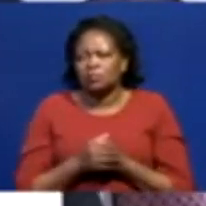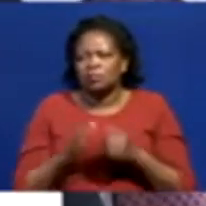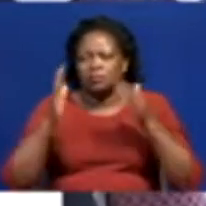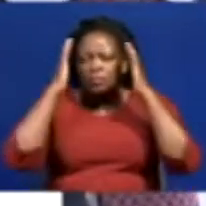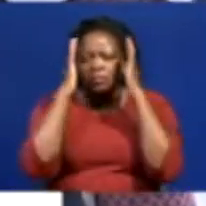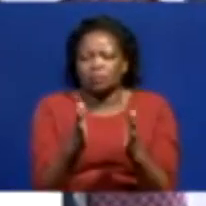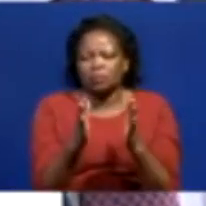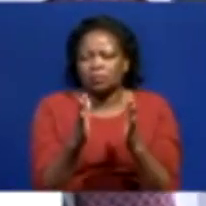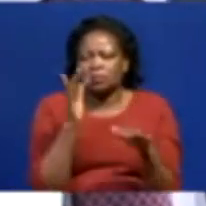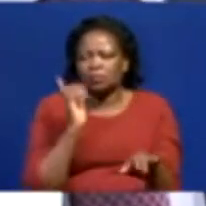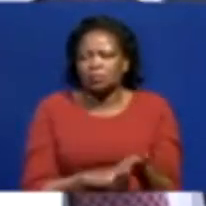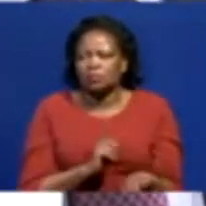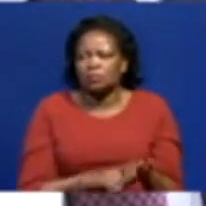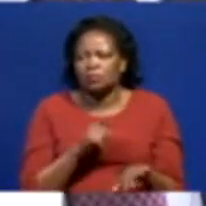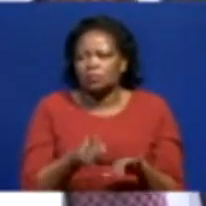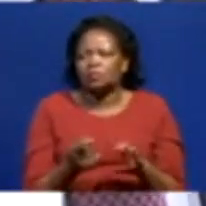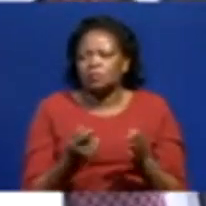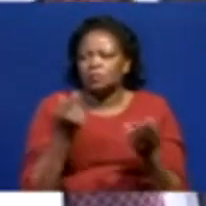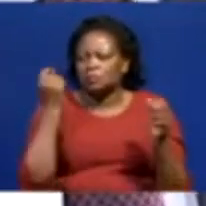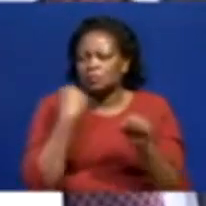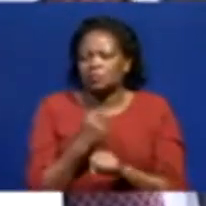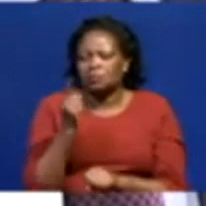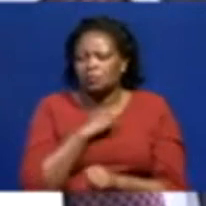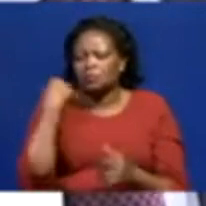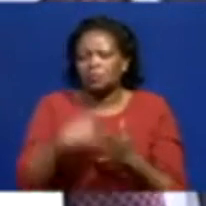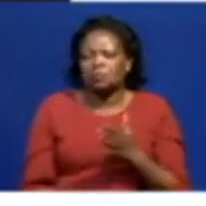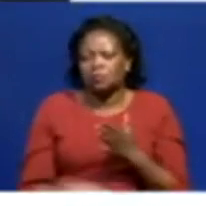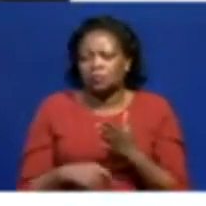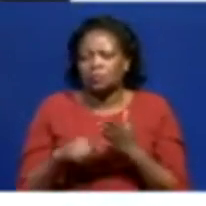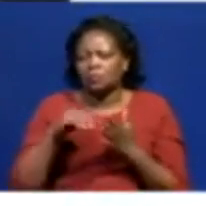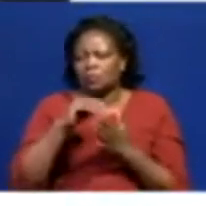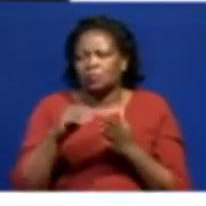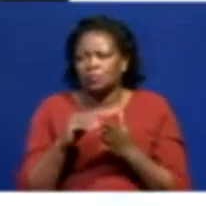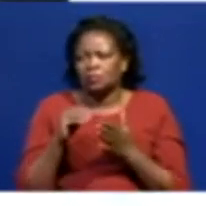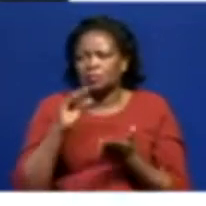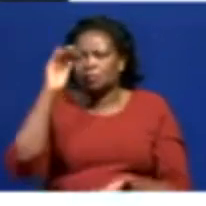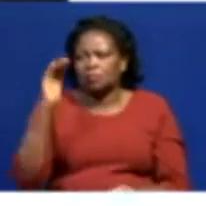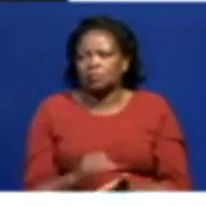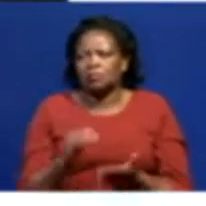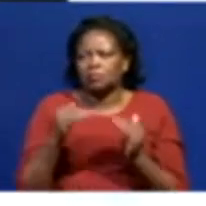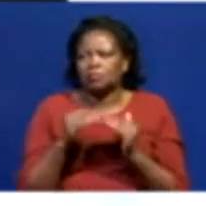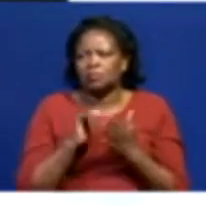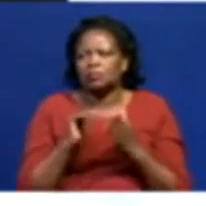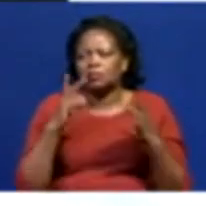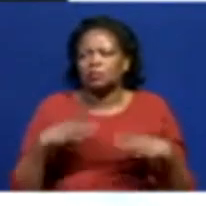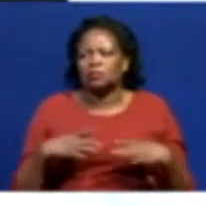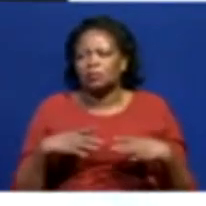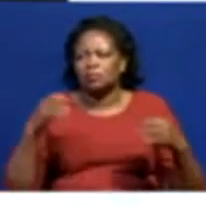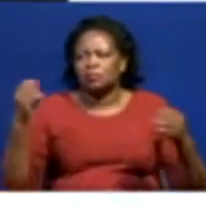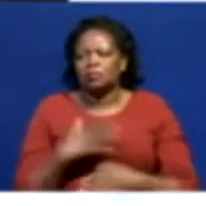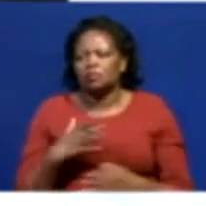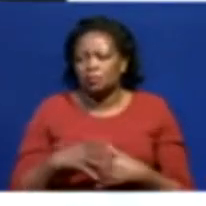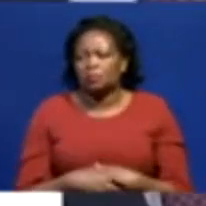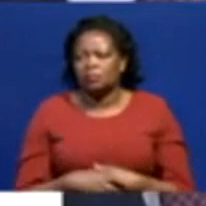is, once this harvest is done, the cost of unga will come down to levels that Kenyans have not experienced. It's asking